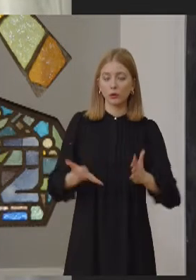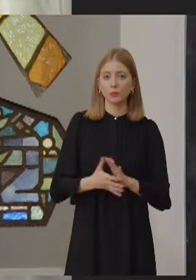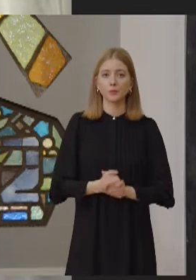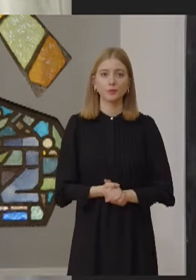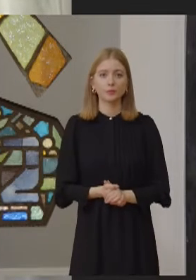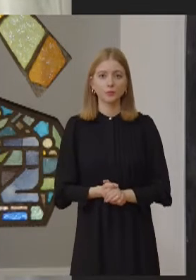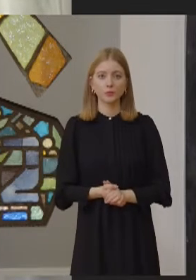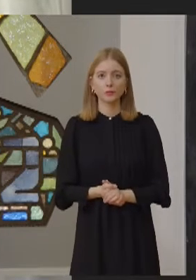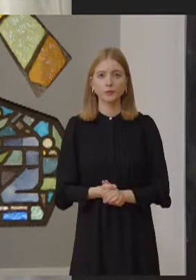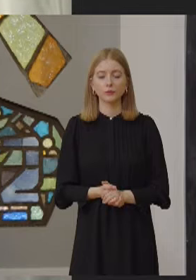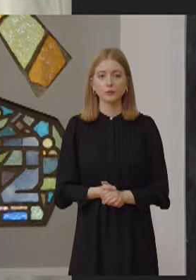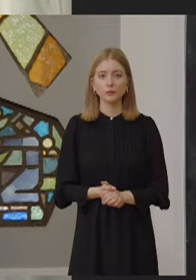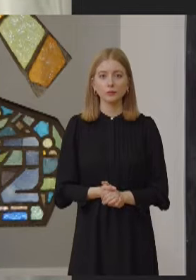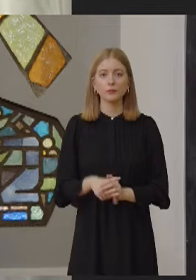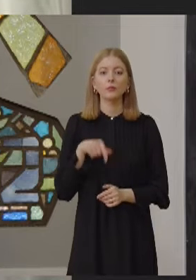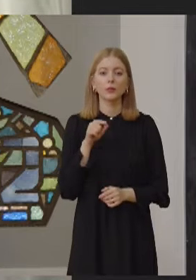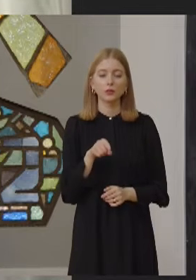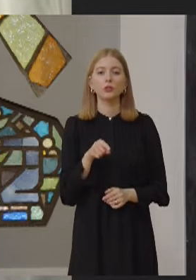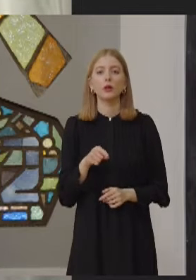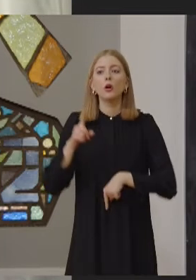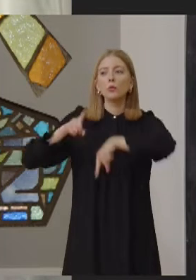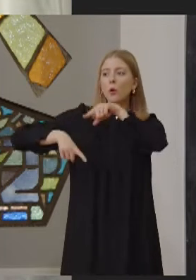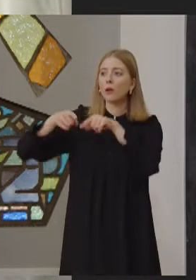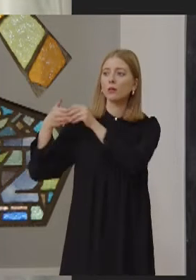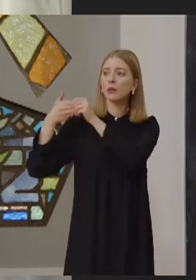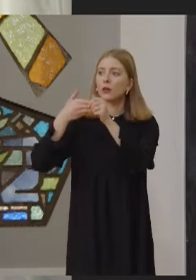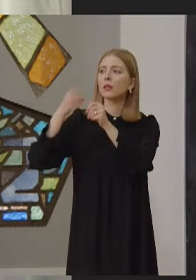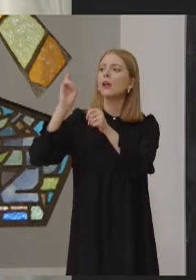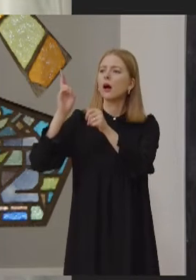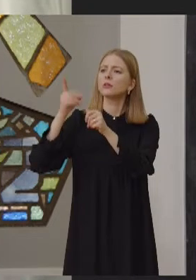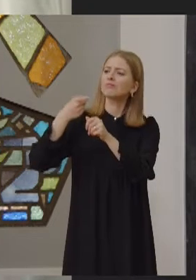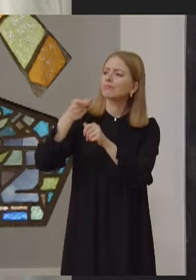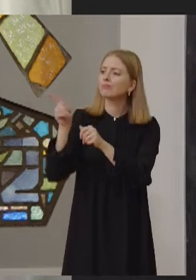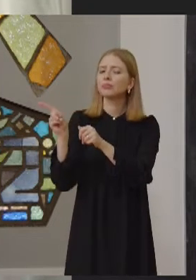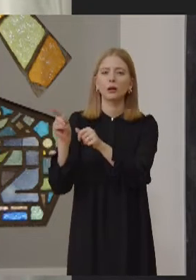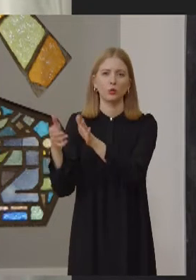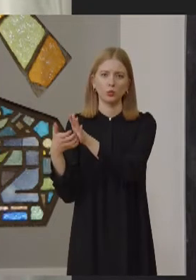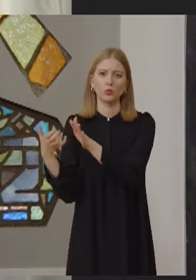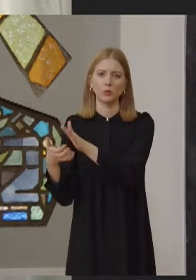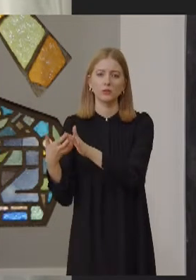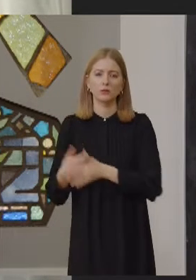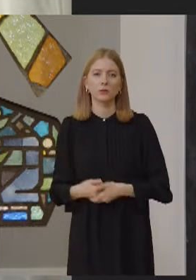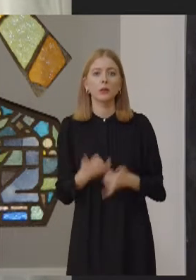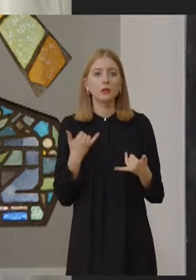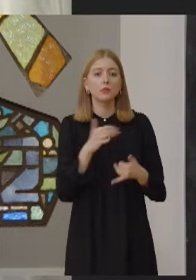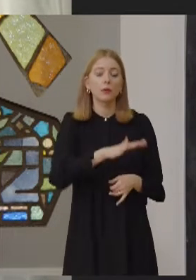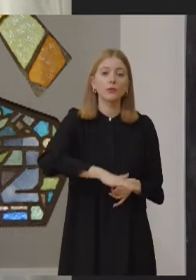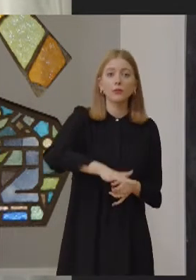What we lack here is political leadership. In any